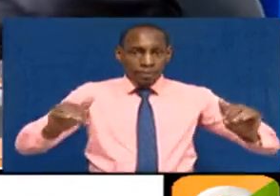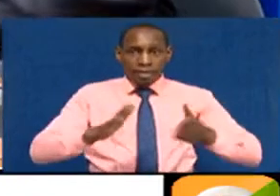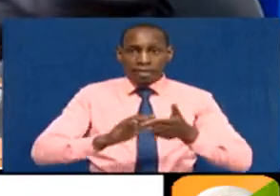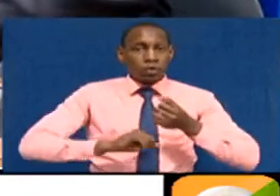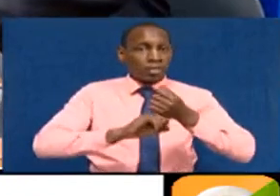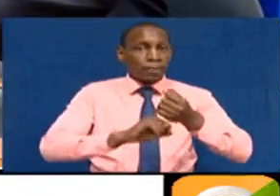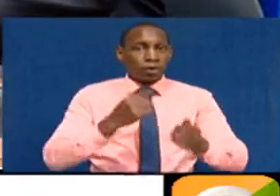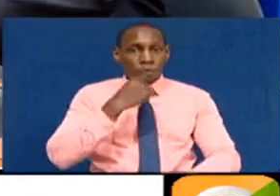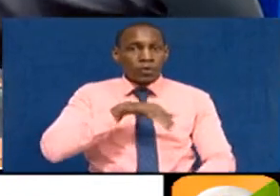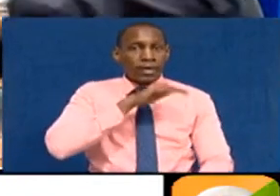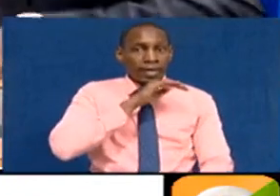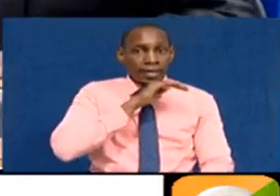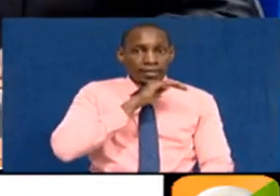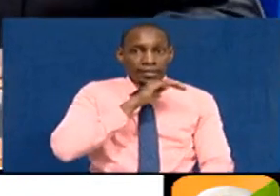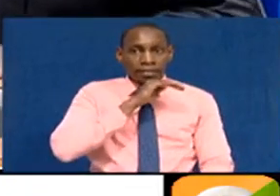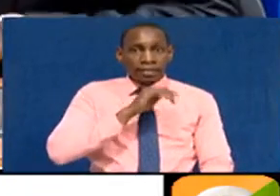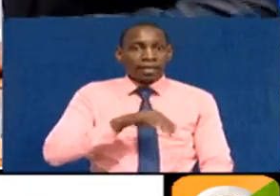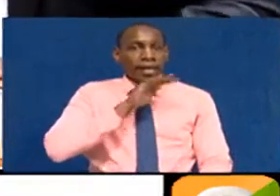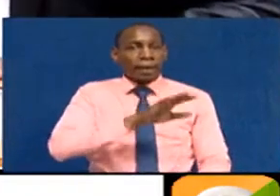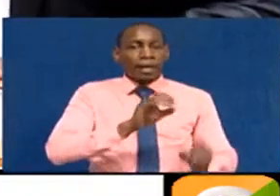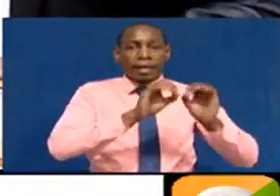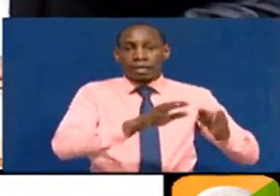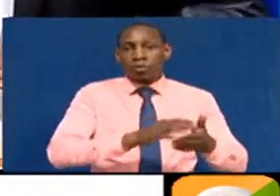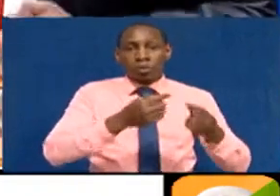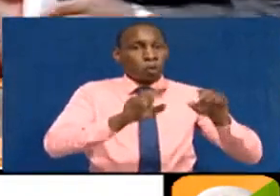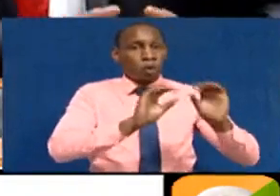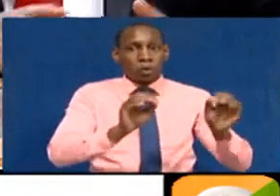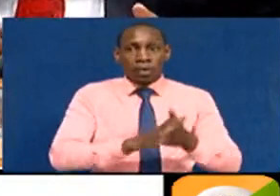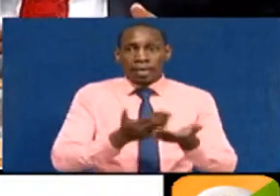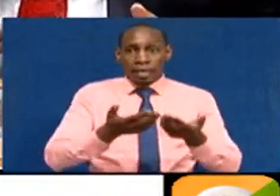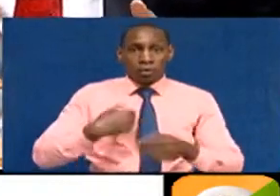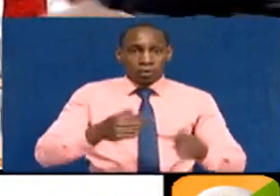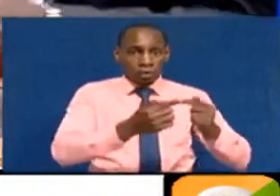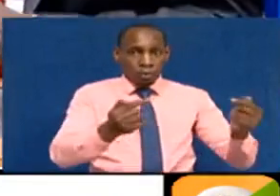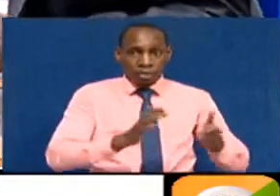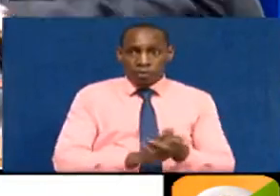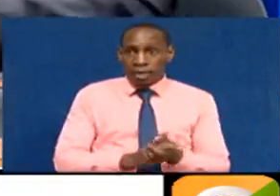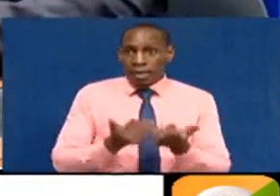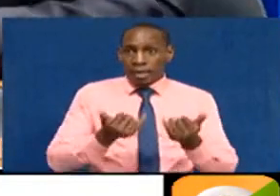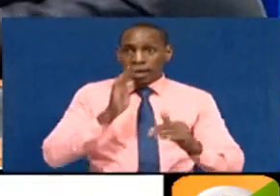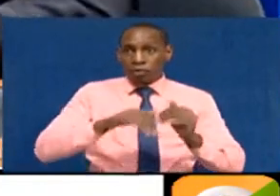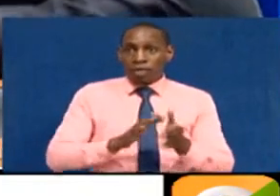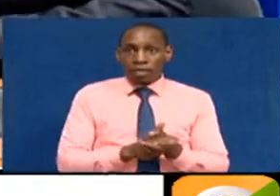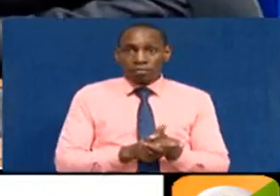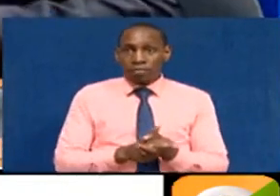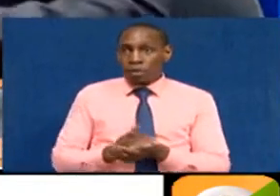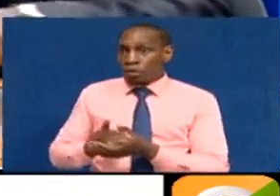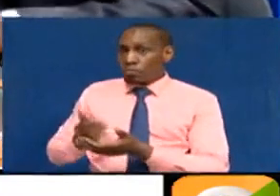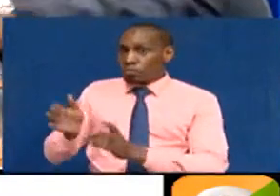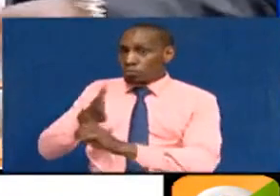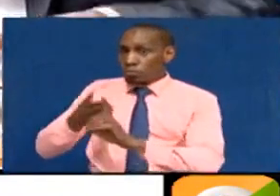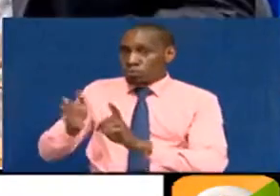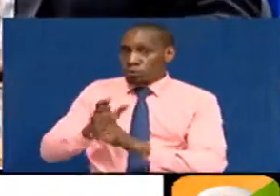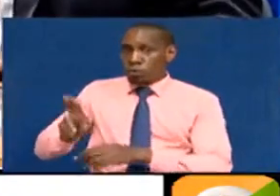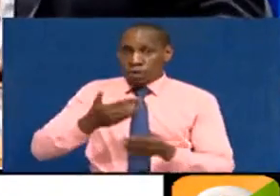We supported Raila and Raila lost. He didn't win. That's why we are in the opposition. Instead of coalescing around Uhuru, who is